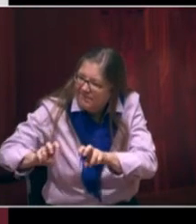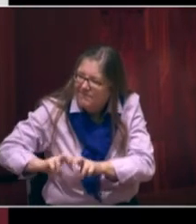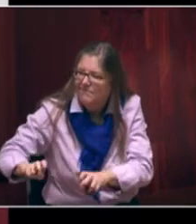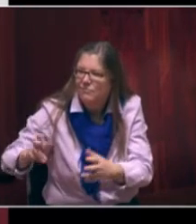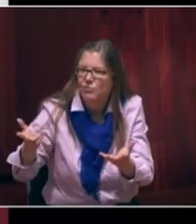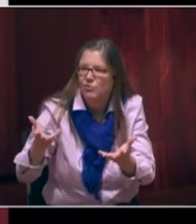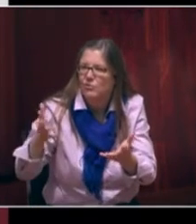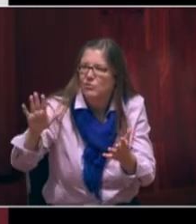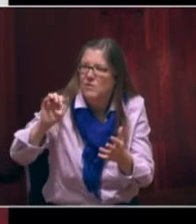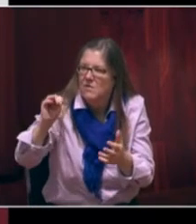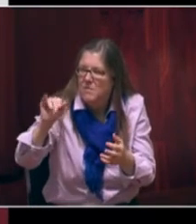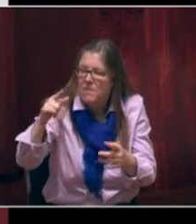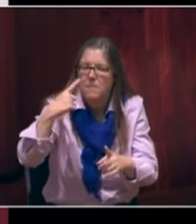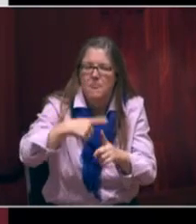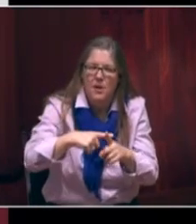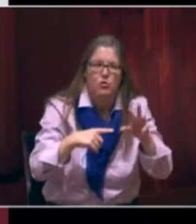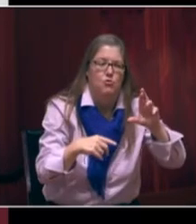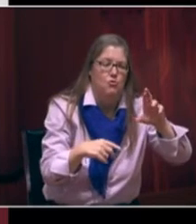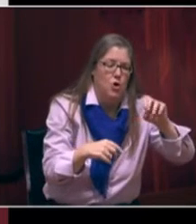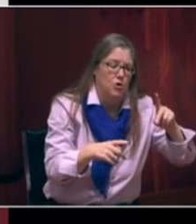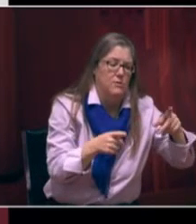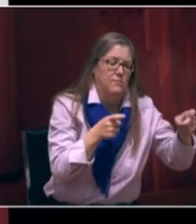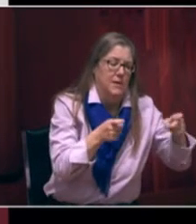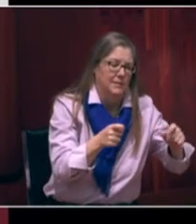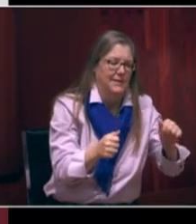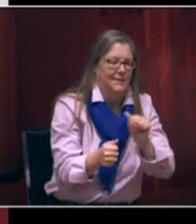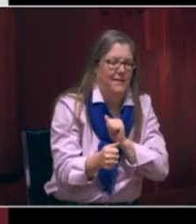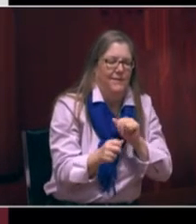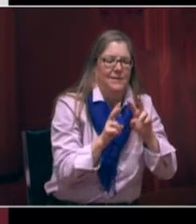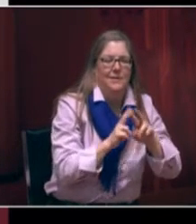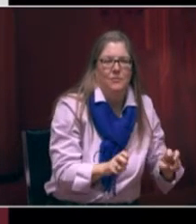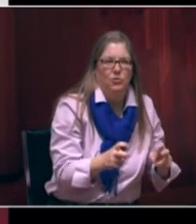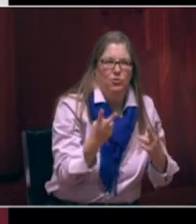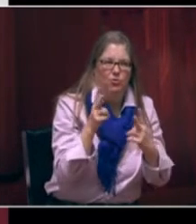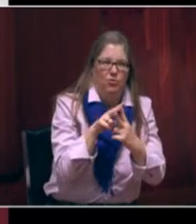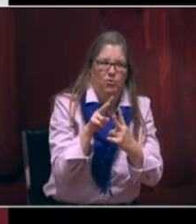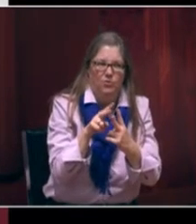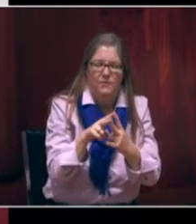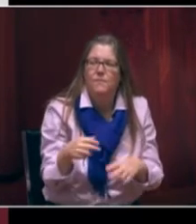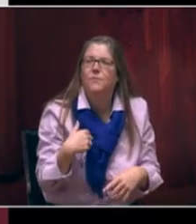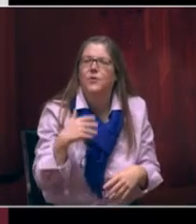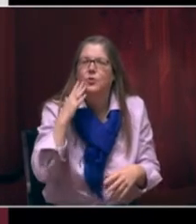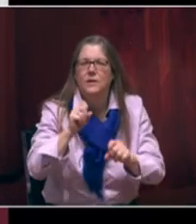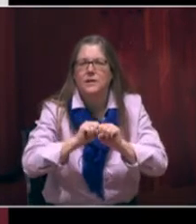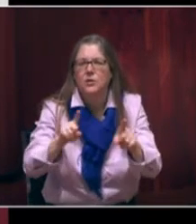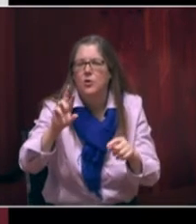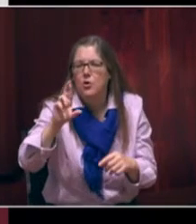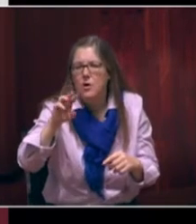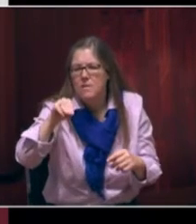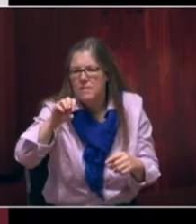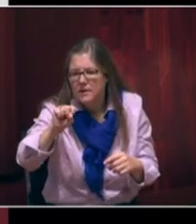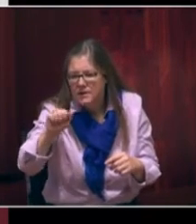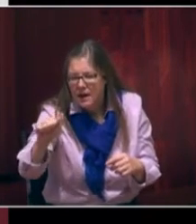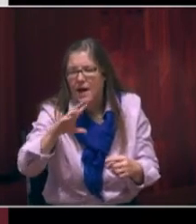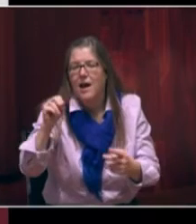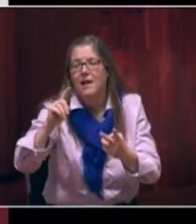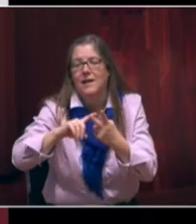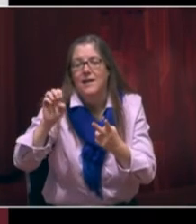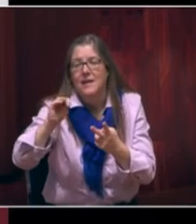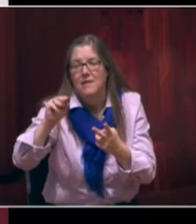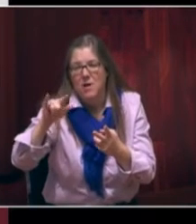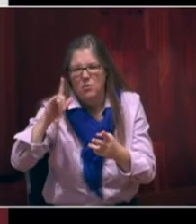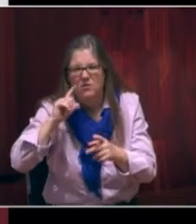our annual records management self-assessment. And of course, we'll be sending out the RMSA and the email questionnaires. Ahead of that,